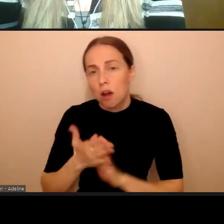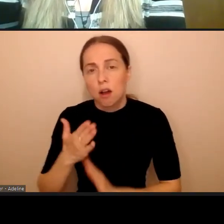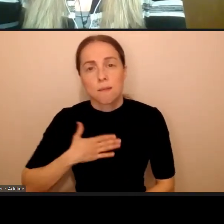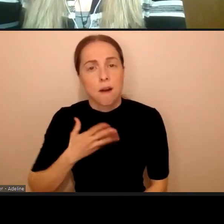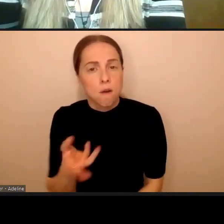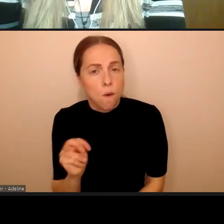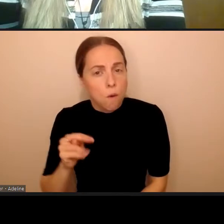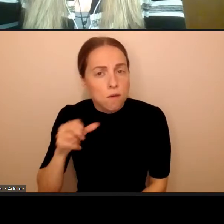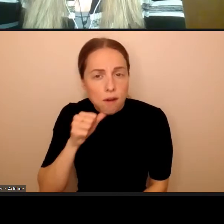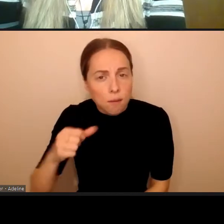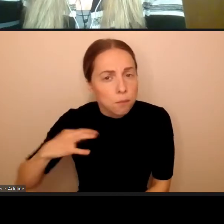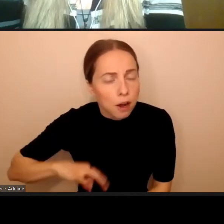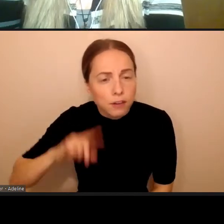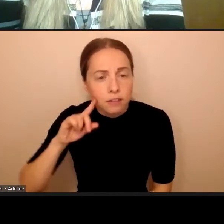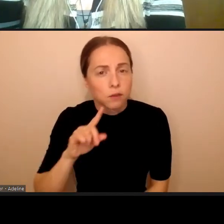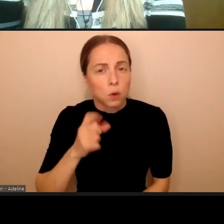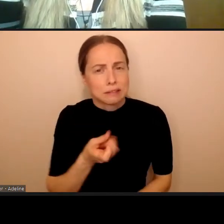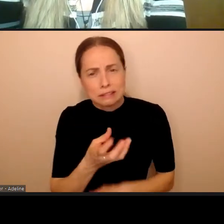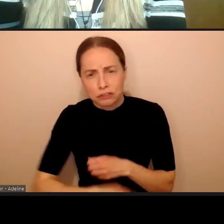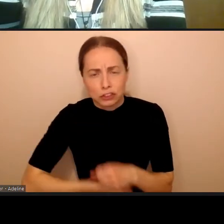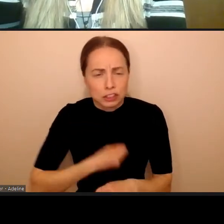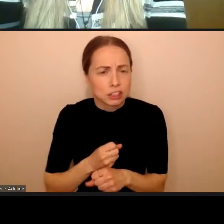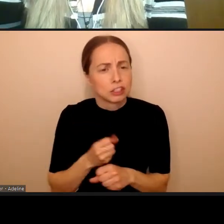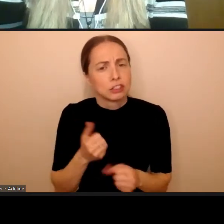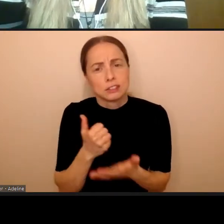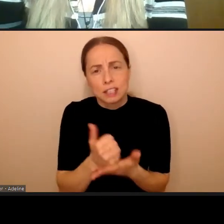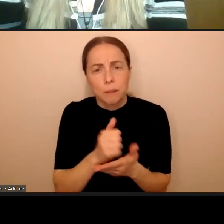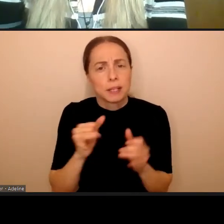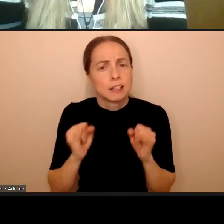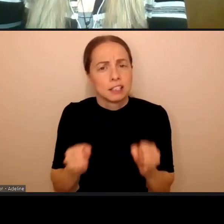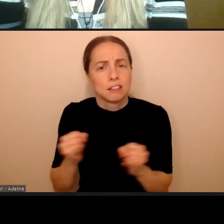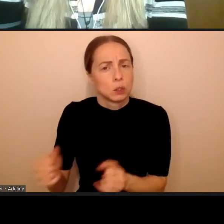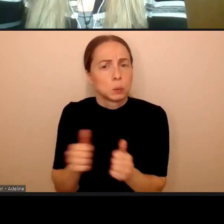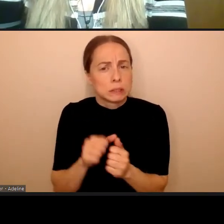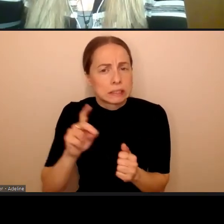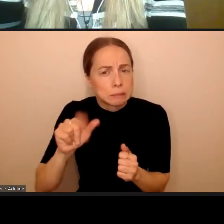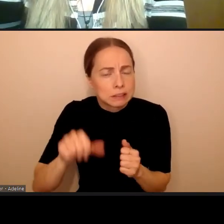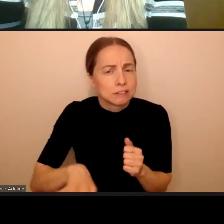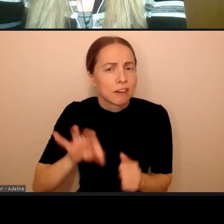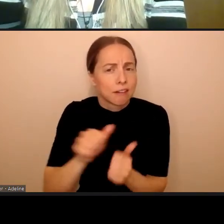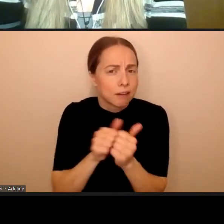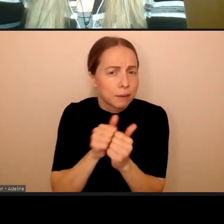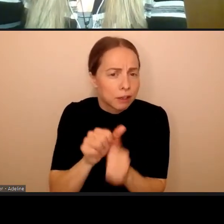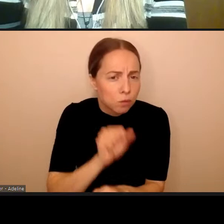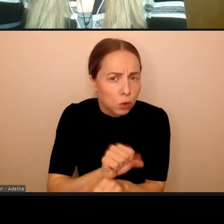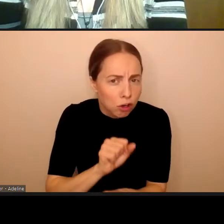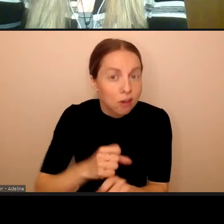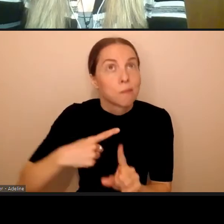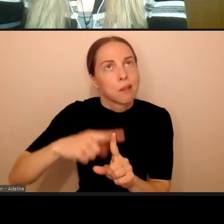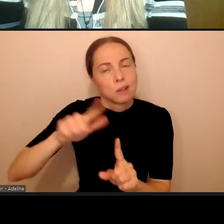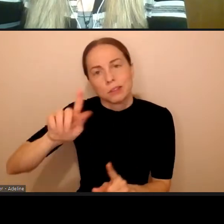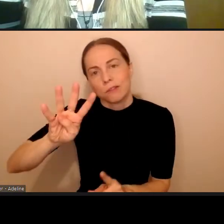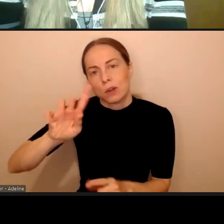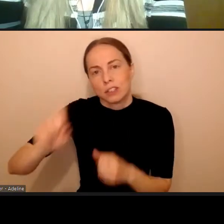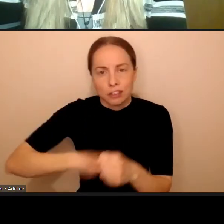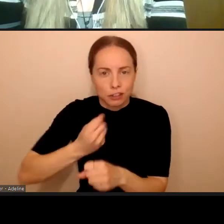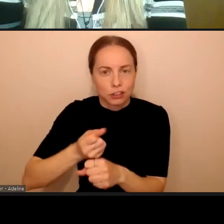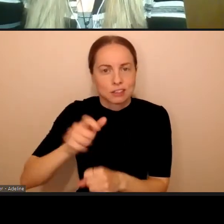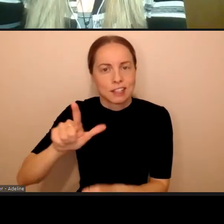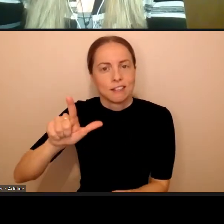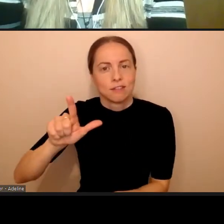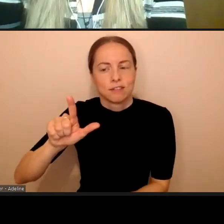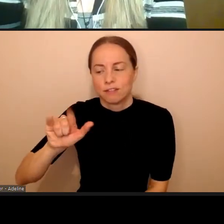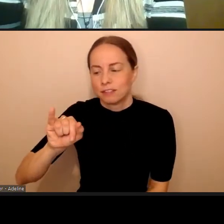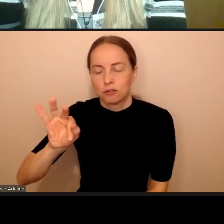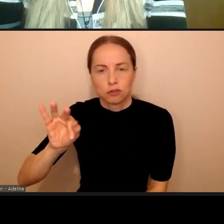with disabilities find competitive work. And also then, like I mentioned, 24 years at LifeTrack doing the same type of work. A lot of